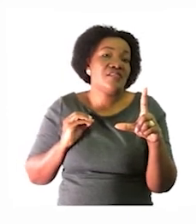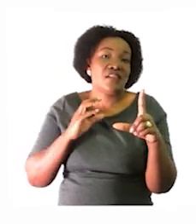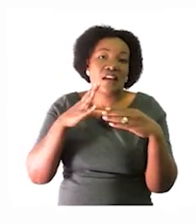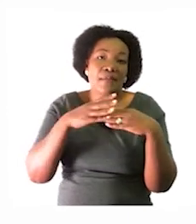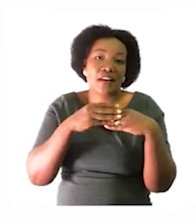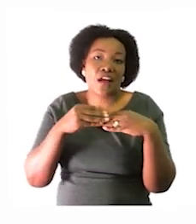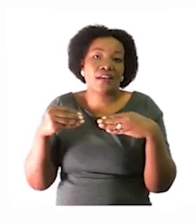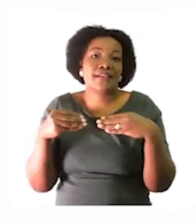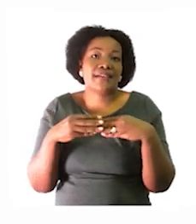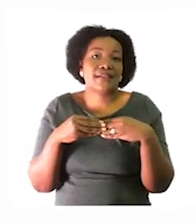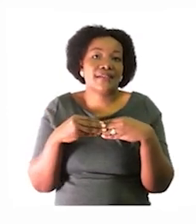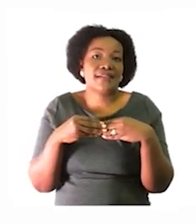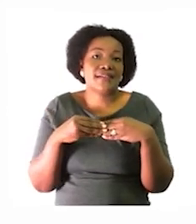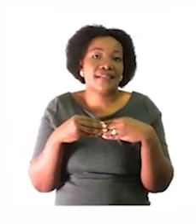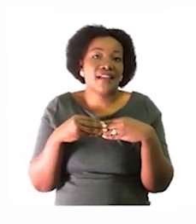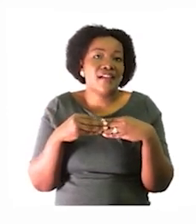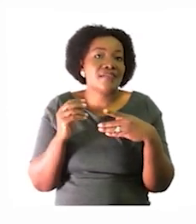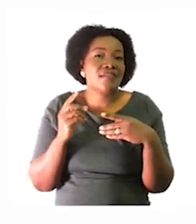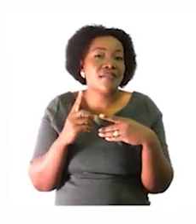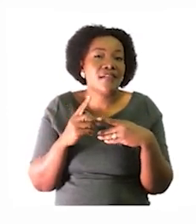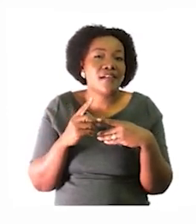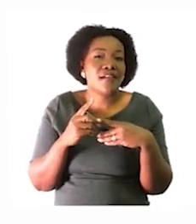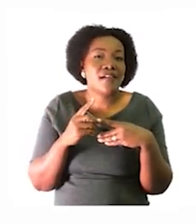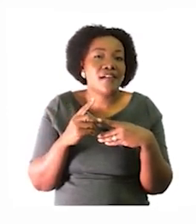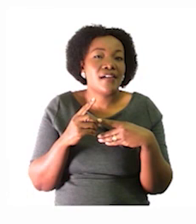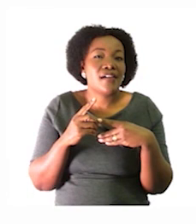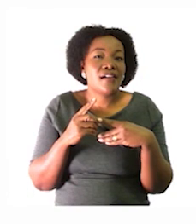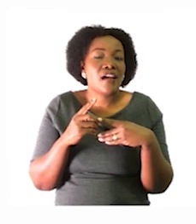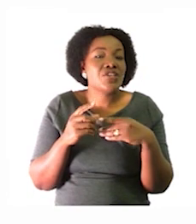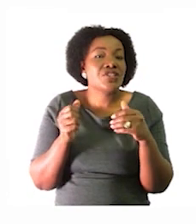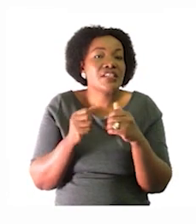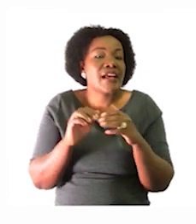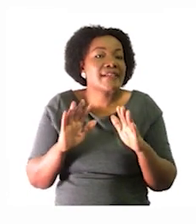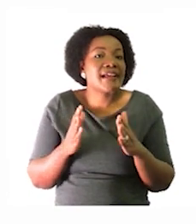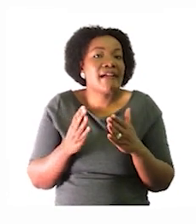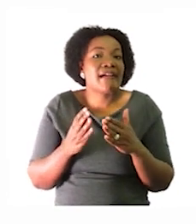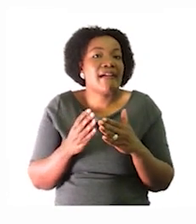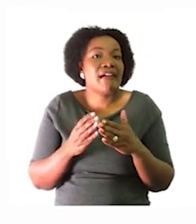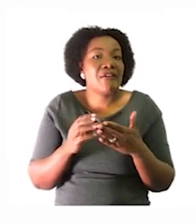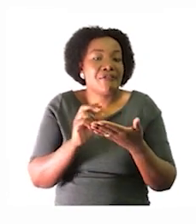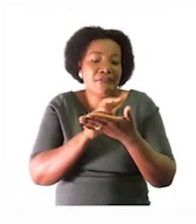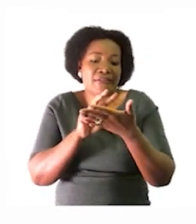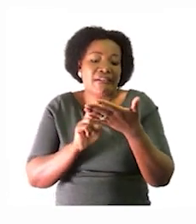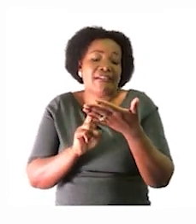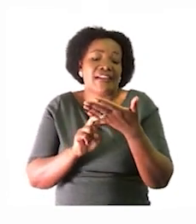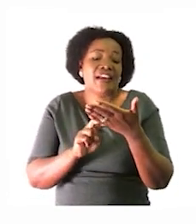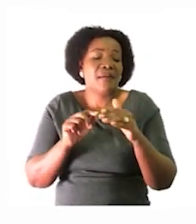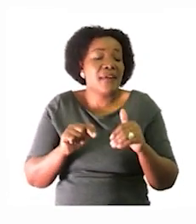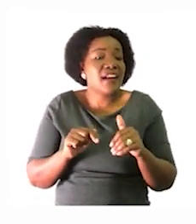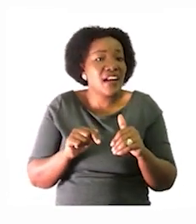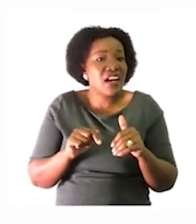50 Namibian dollars. So that is how you read the data handling. But now you have to answer